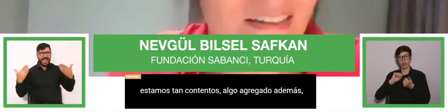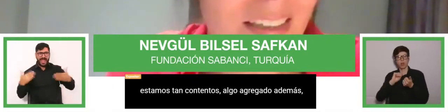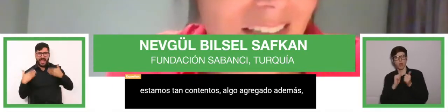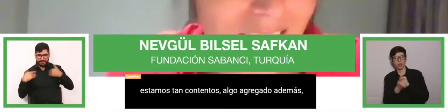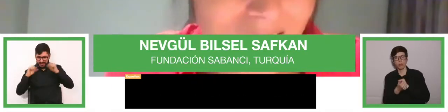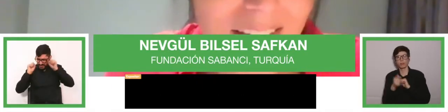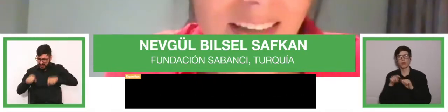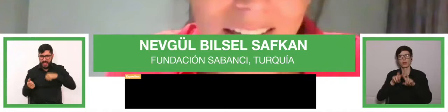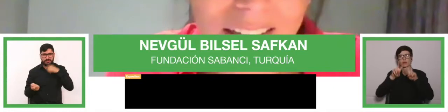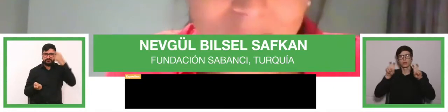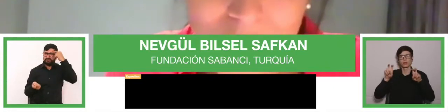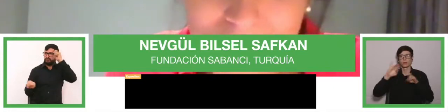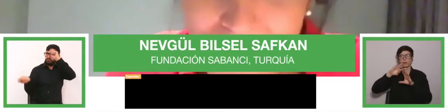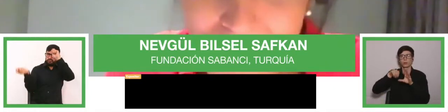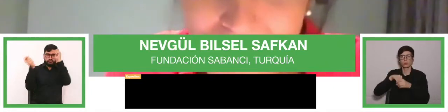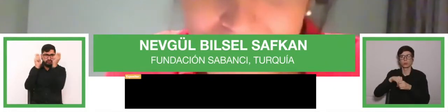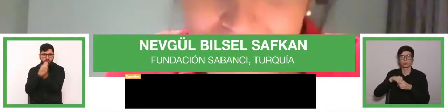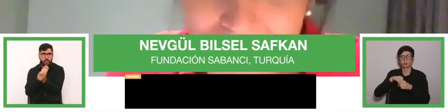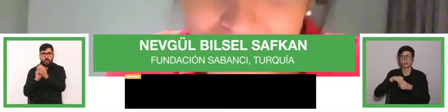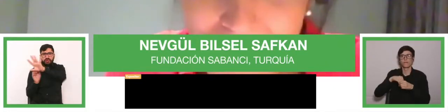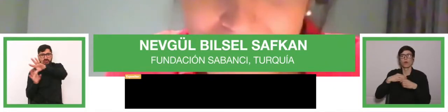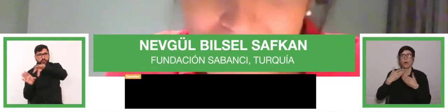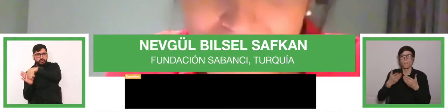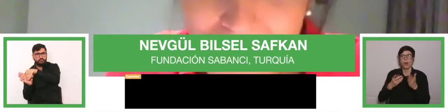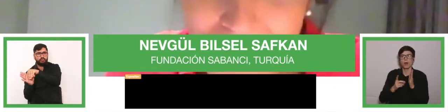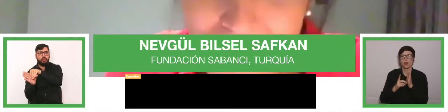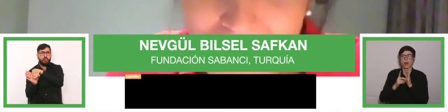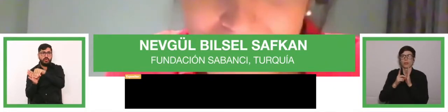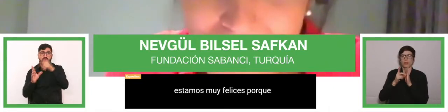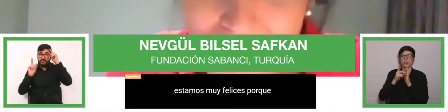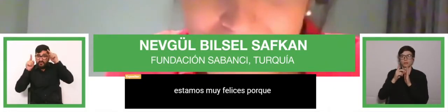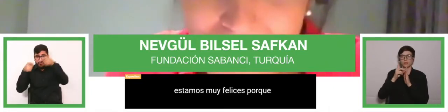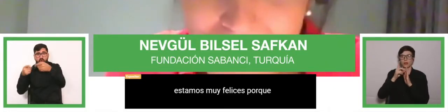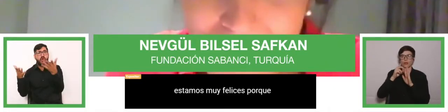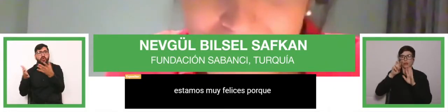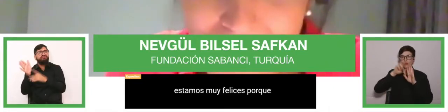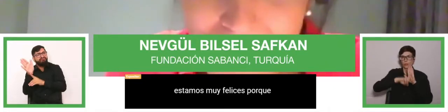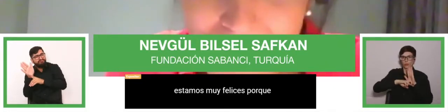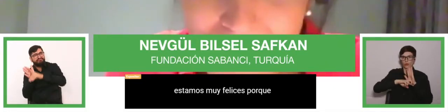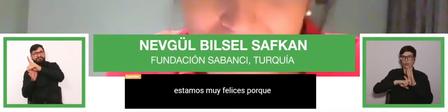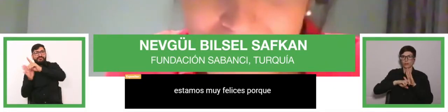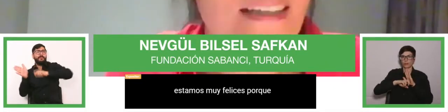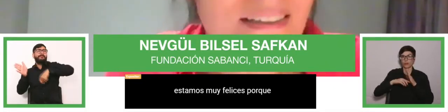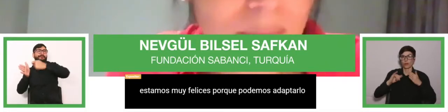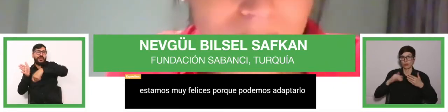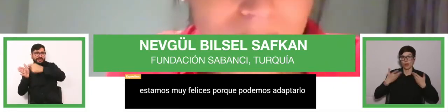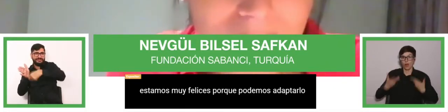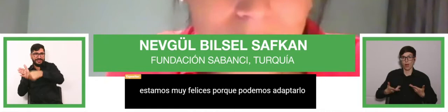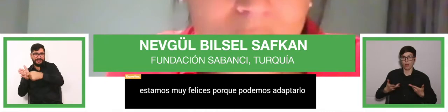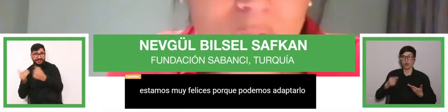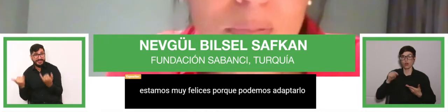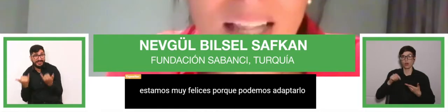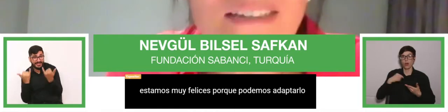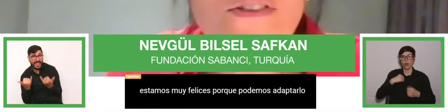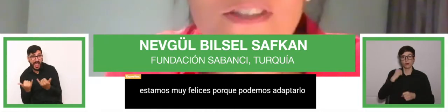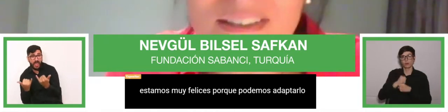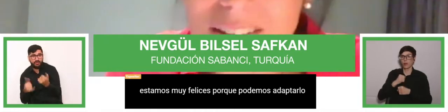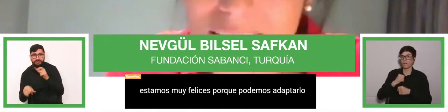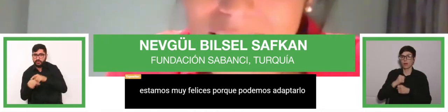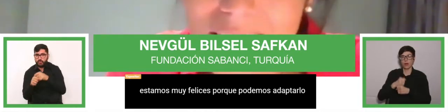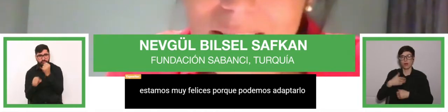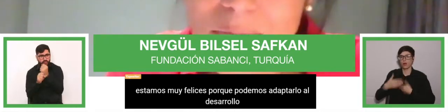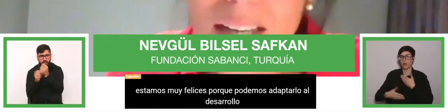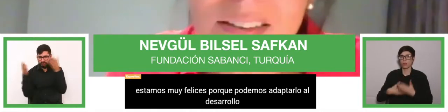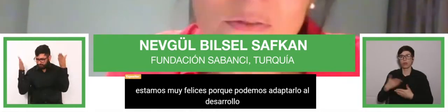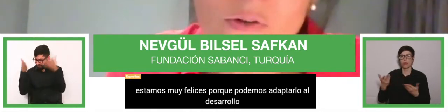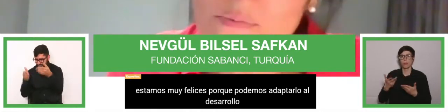development stage. Now we are working on making the story accessible for blind